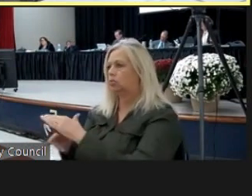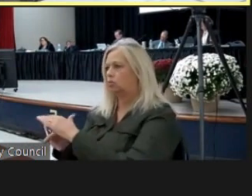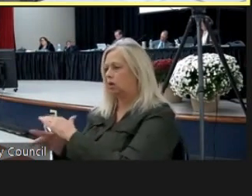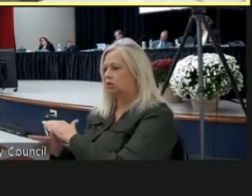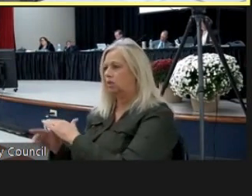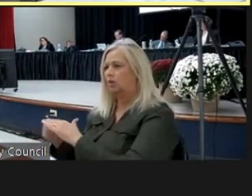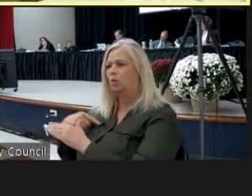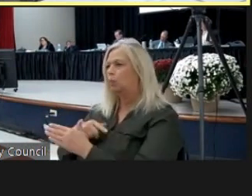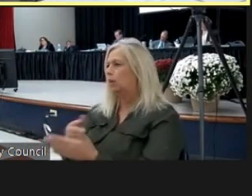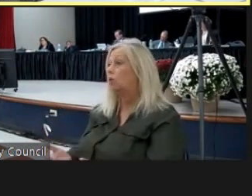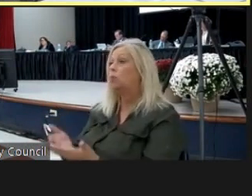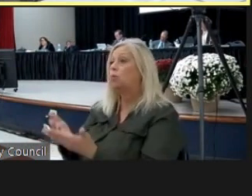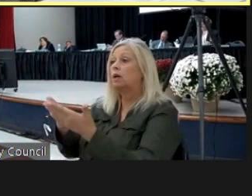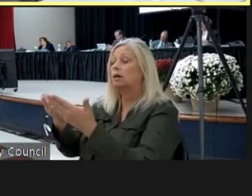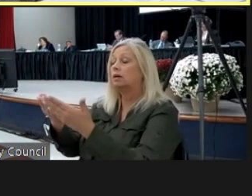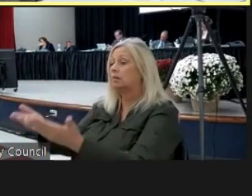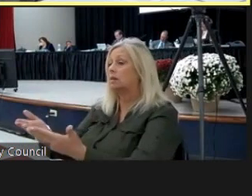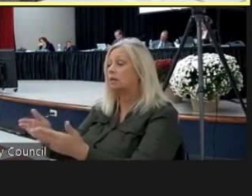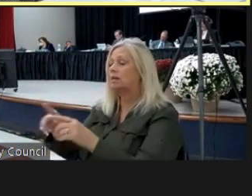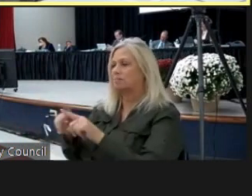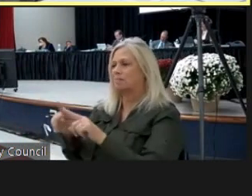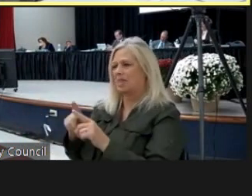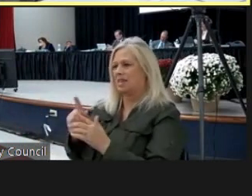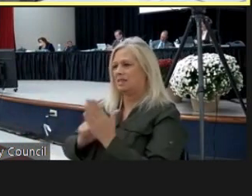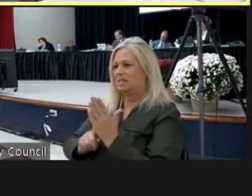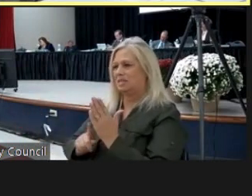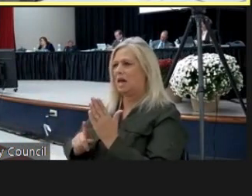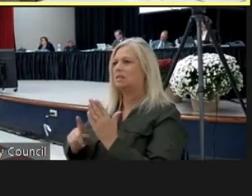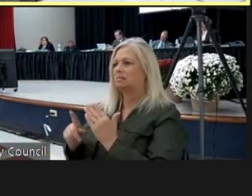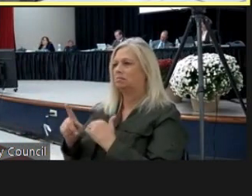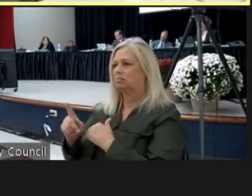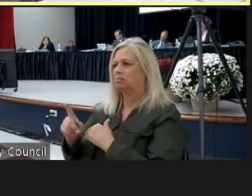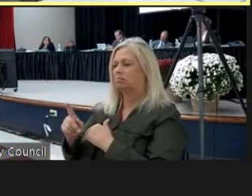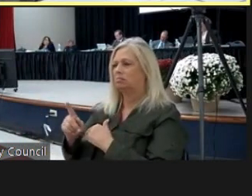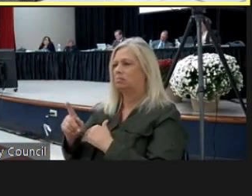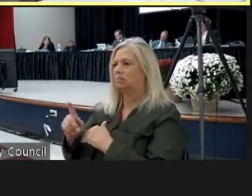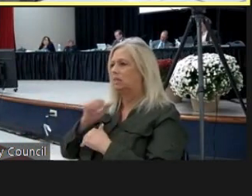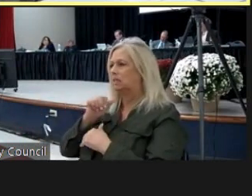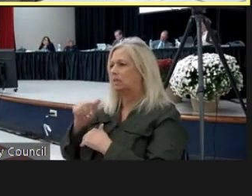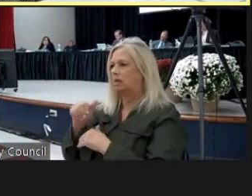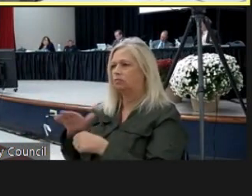recommending, but because that design element isn't completely not laid out,